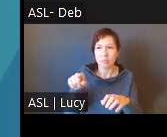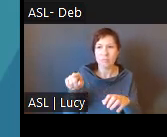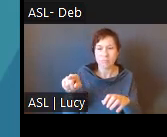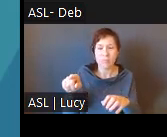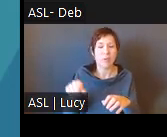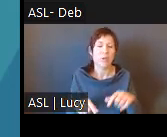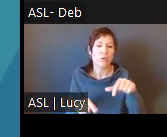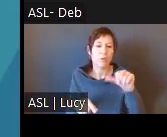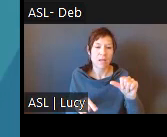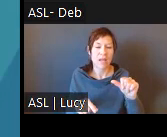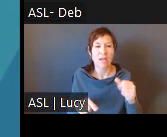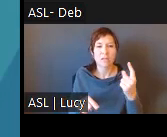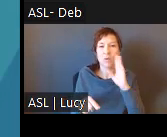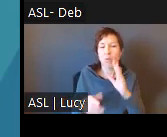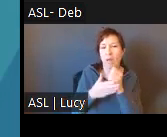Next slide, please, Val.